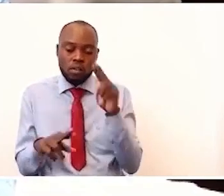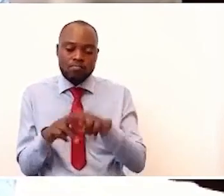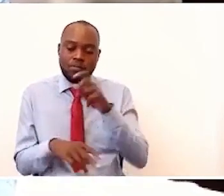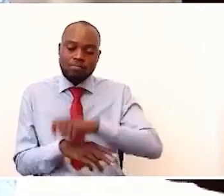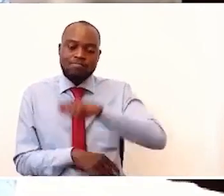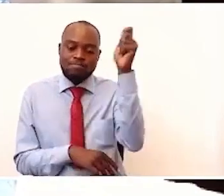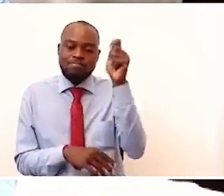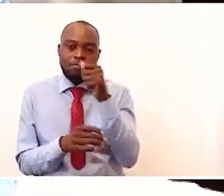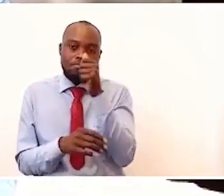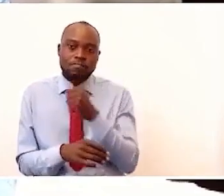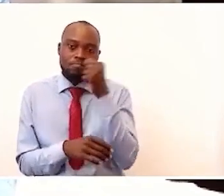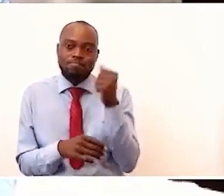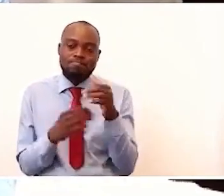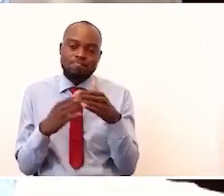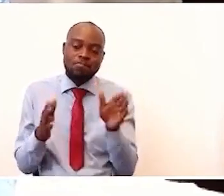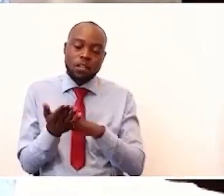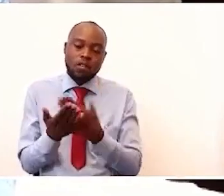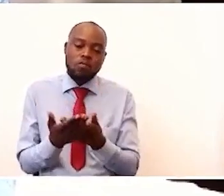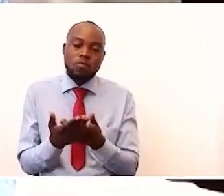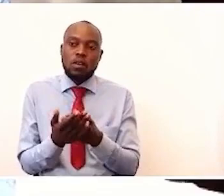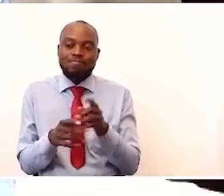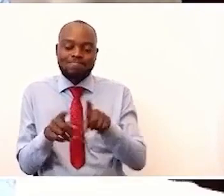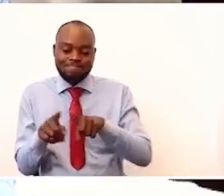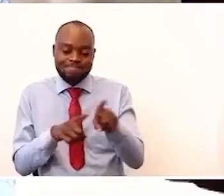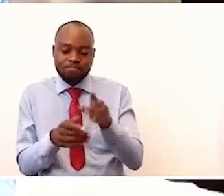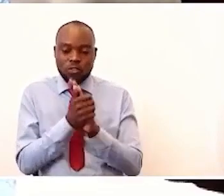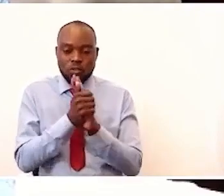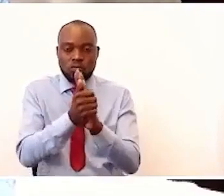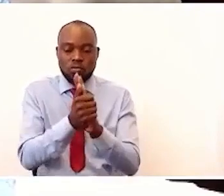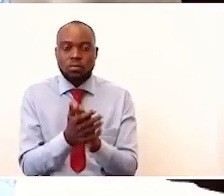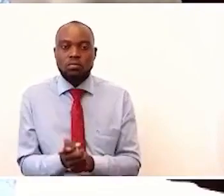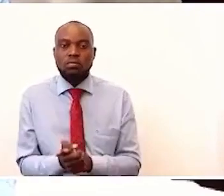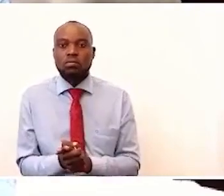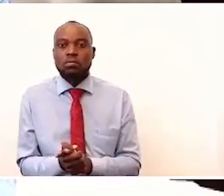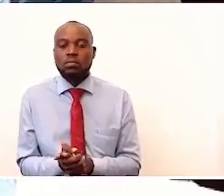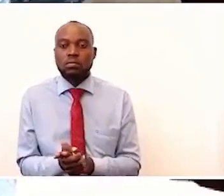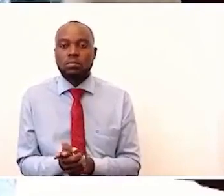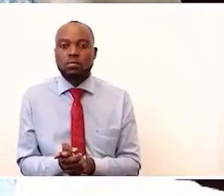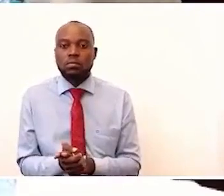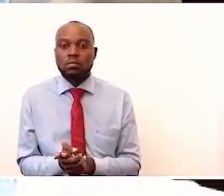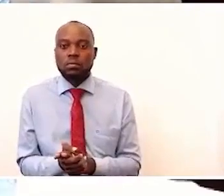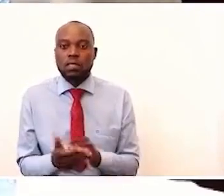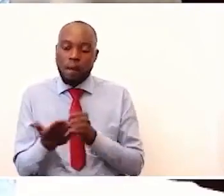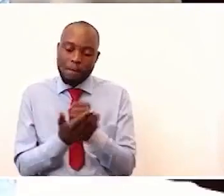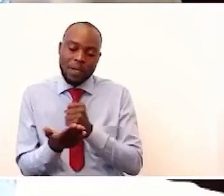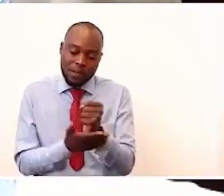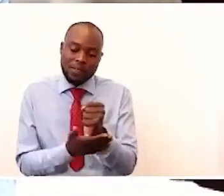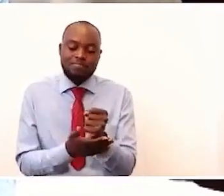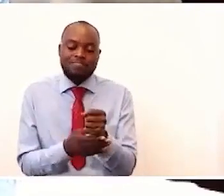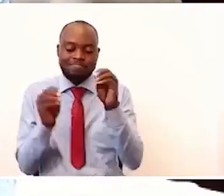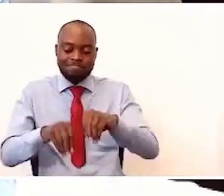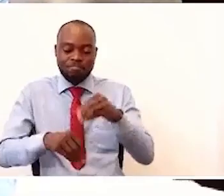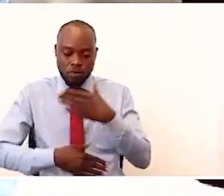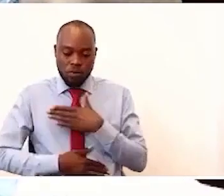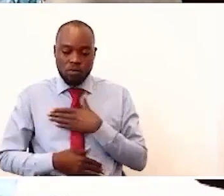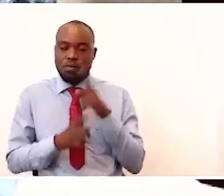level of private sector debts is because of our political leadership. It has nothing to do with somebody putting them to us. So